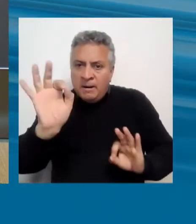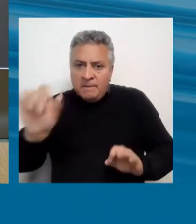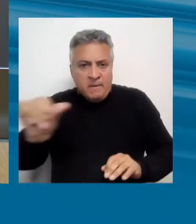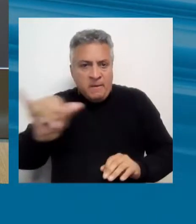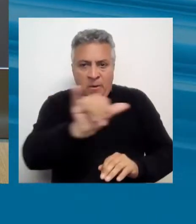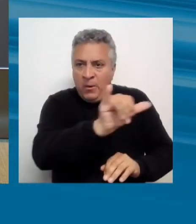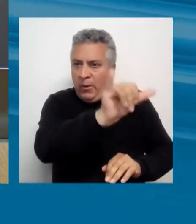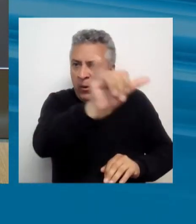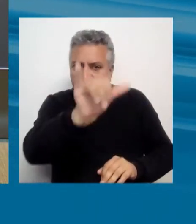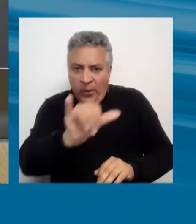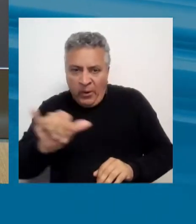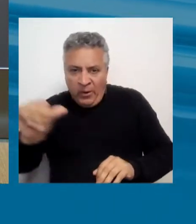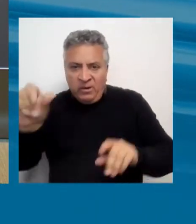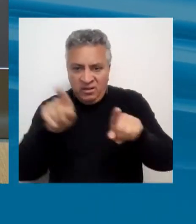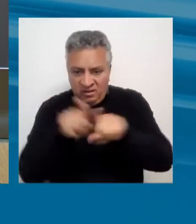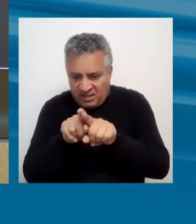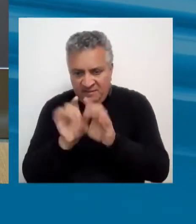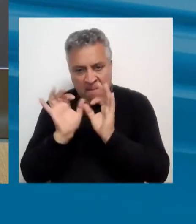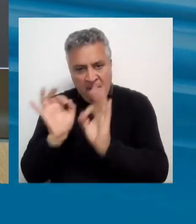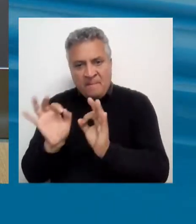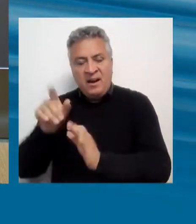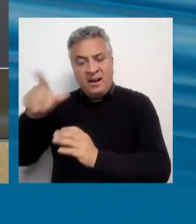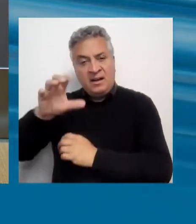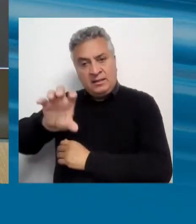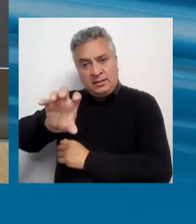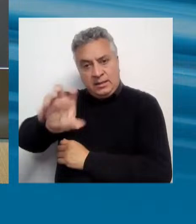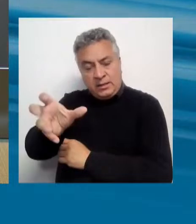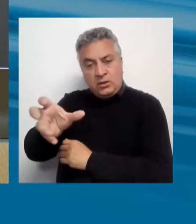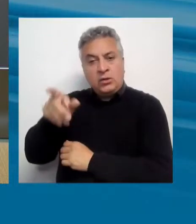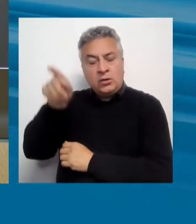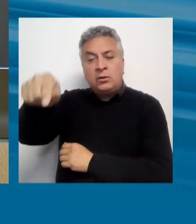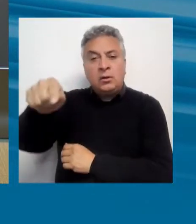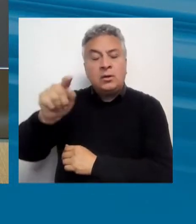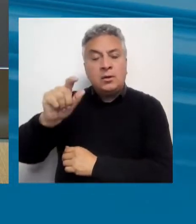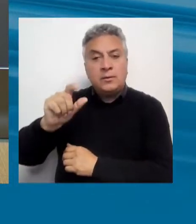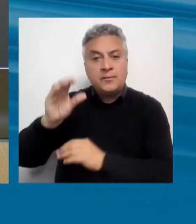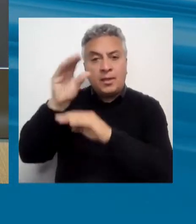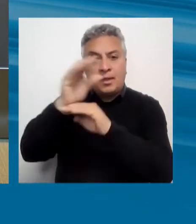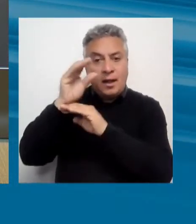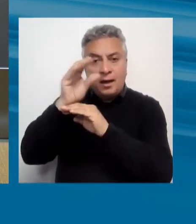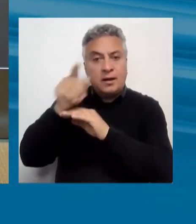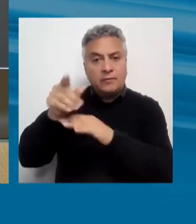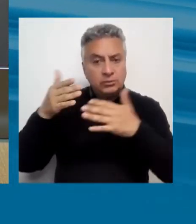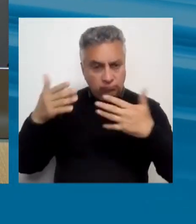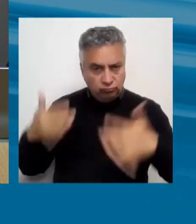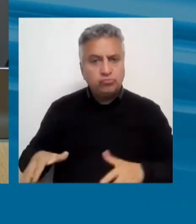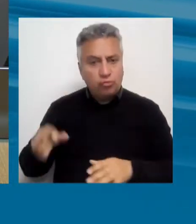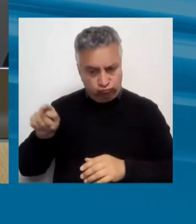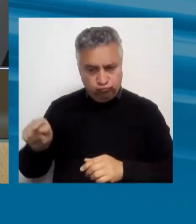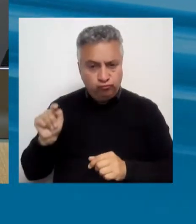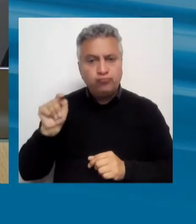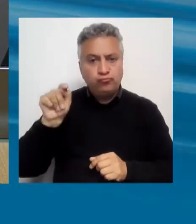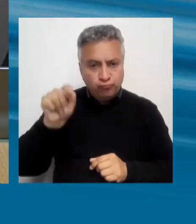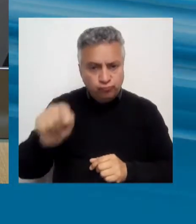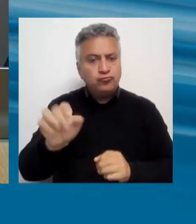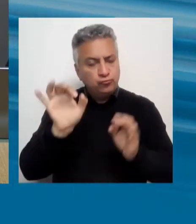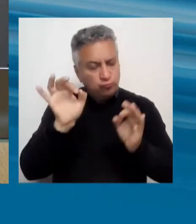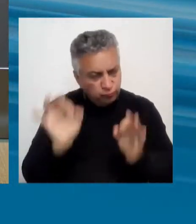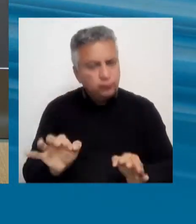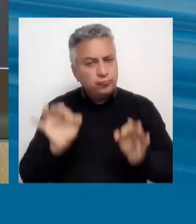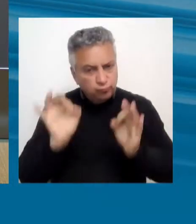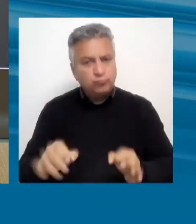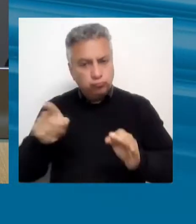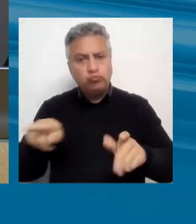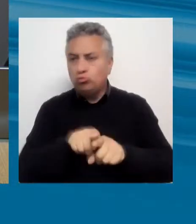countries who spoke yesterday so honestly and so openly in relation to some of the issues that we face that I won't go